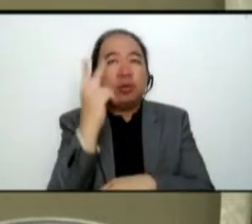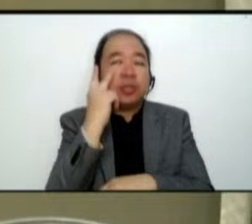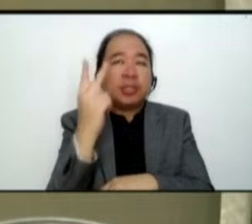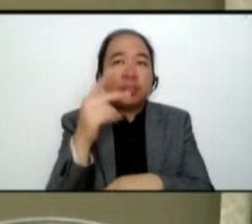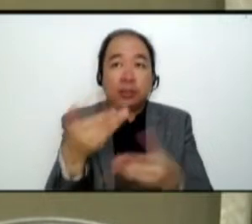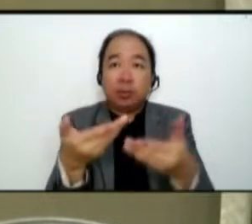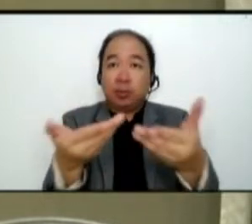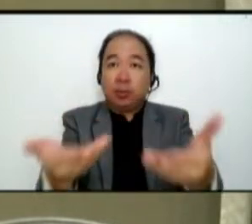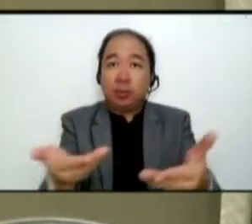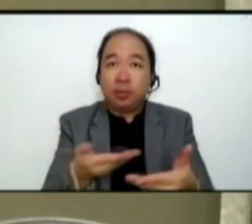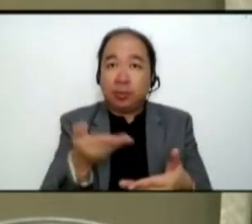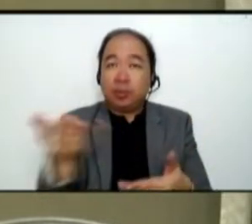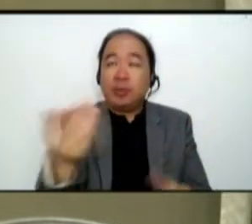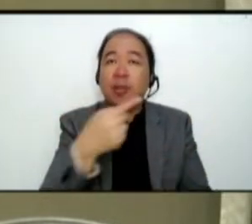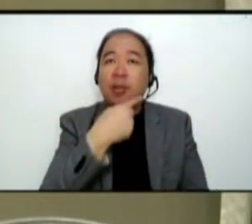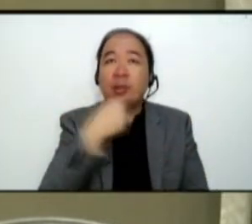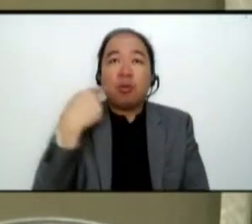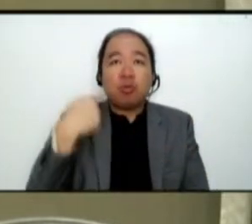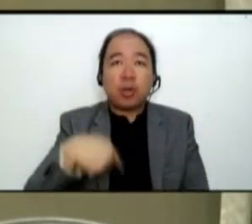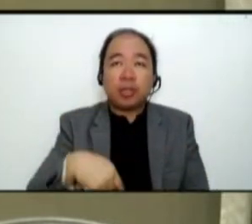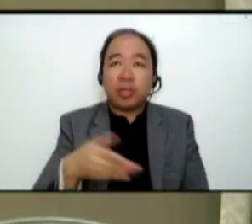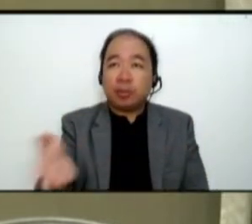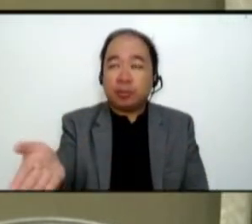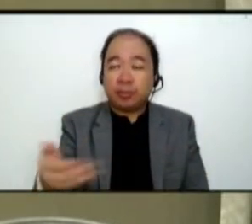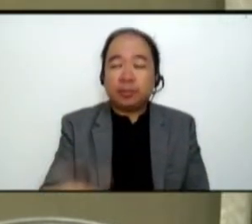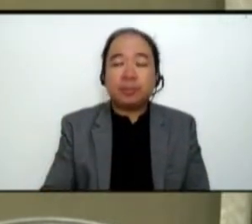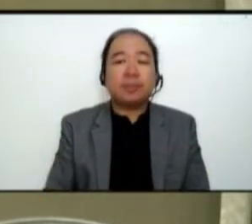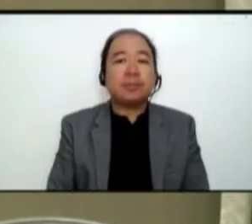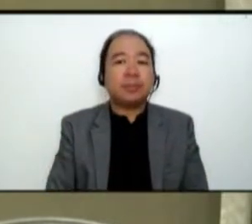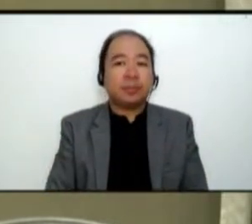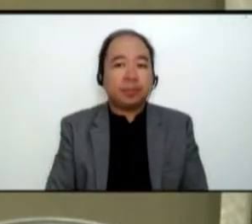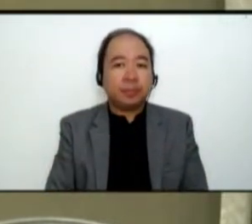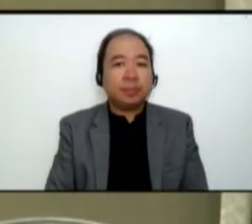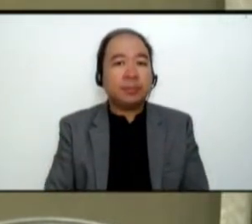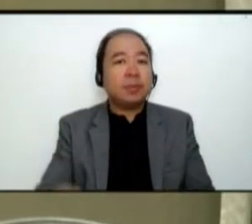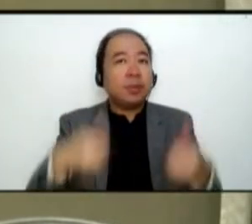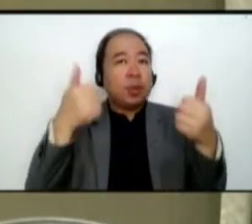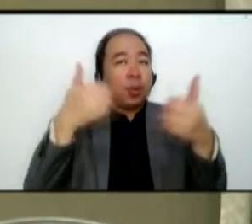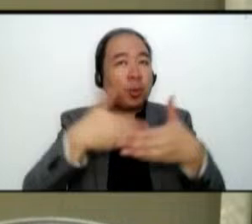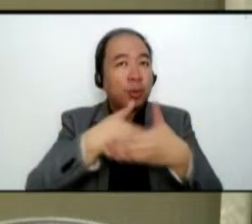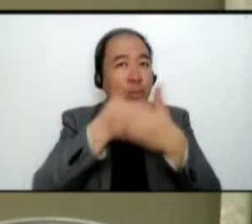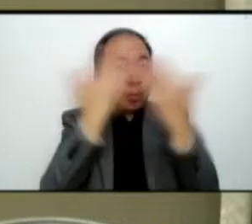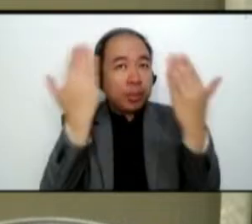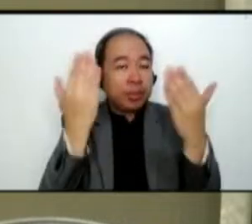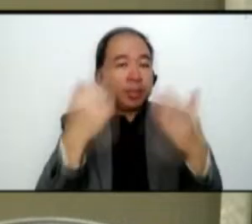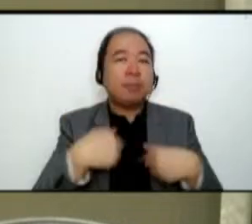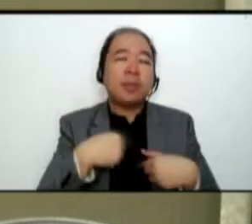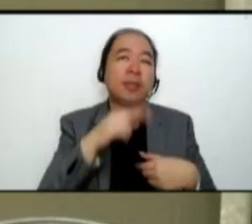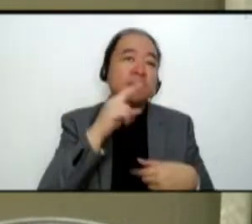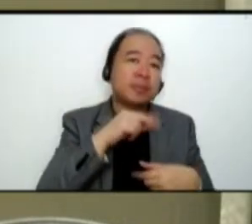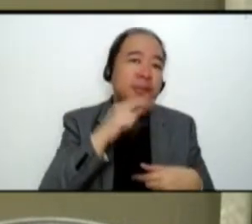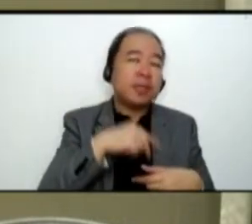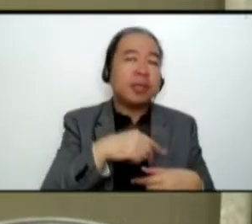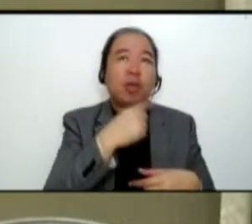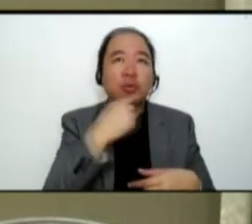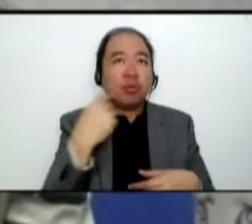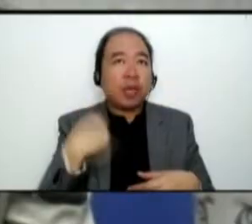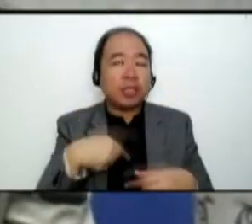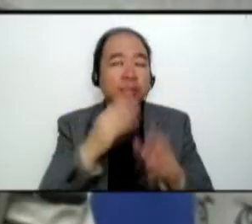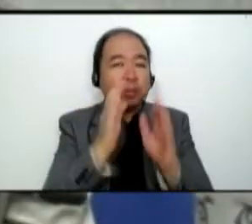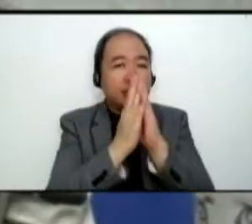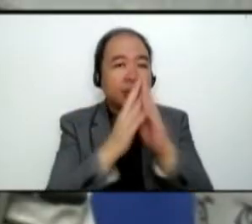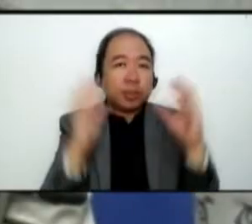the Russian Federation. Over to you. Good morning, dear colleagues. I will speak Russian. Please use headphones for